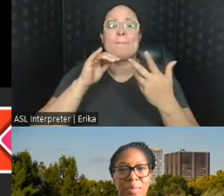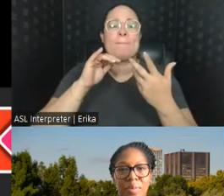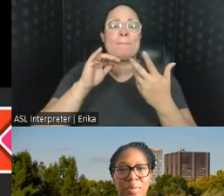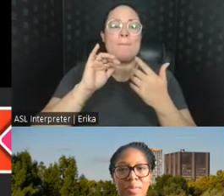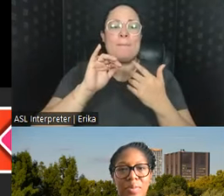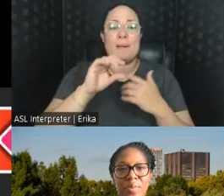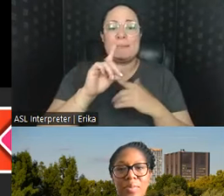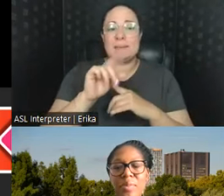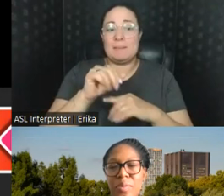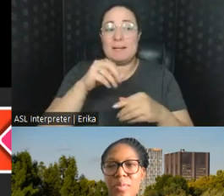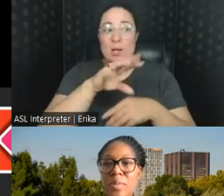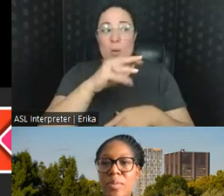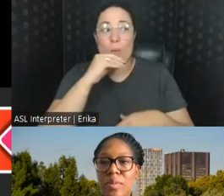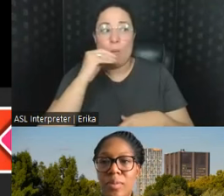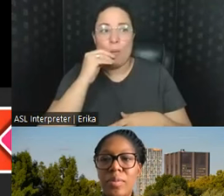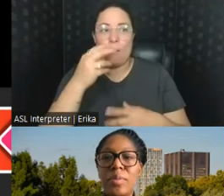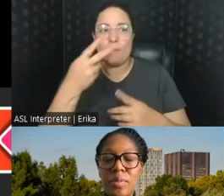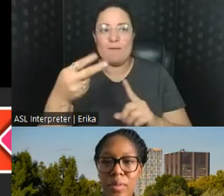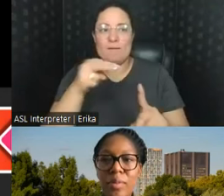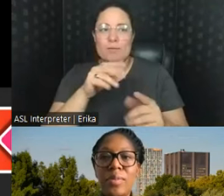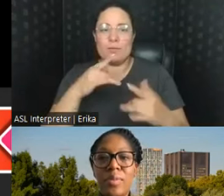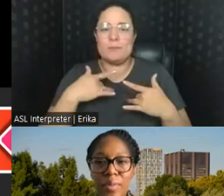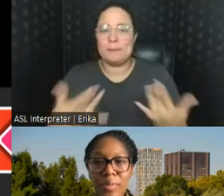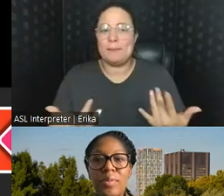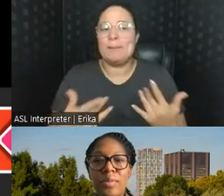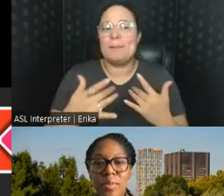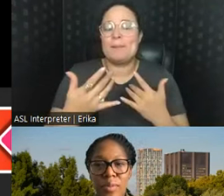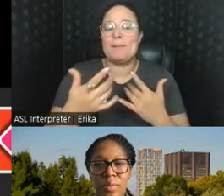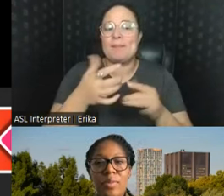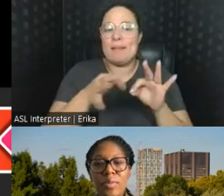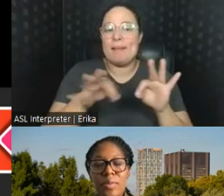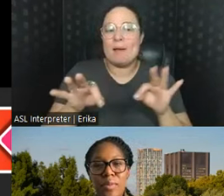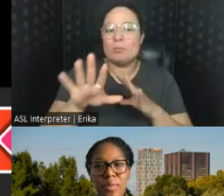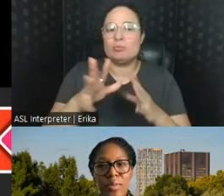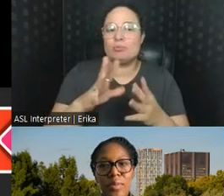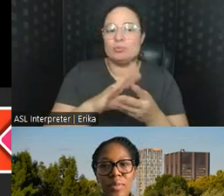your household growing up, the language you speak even.